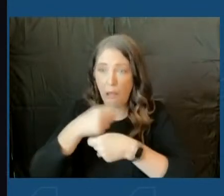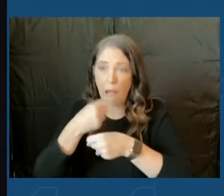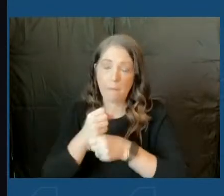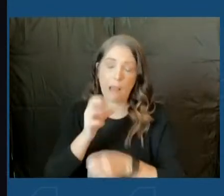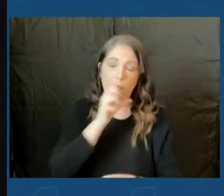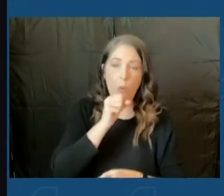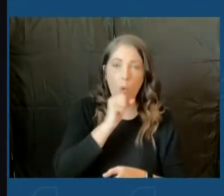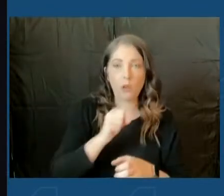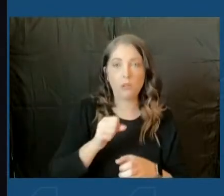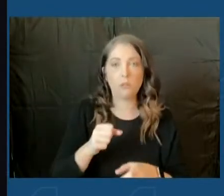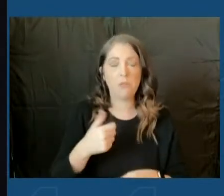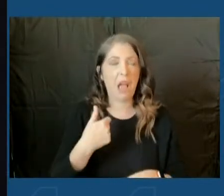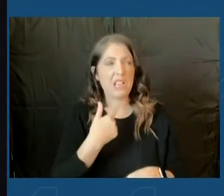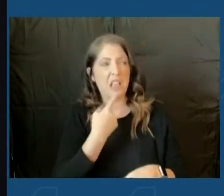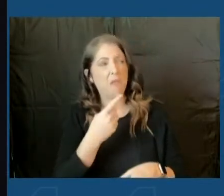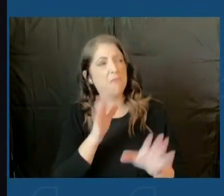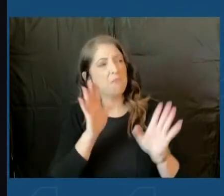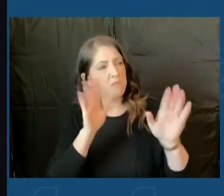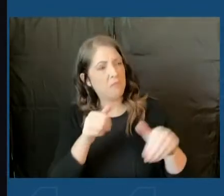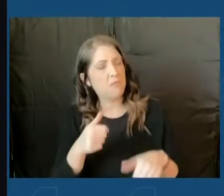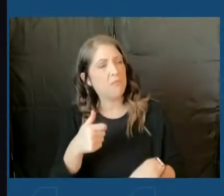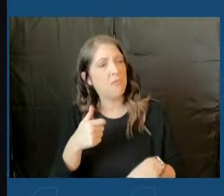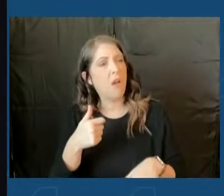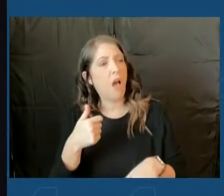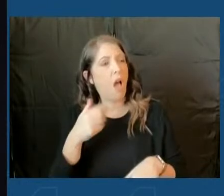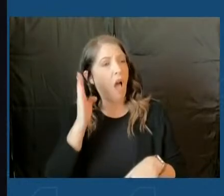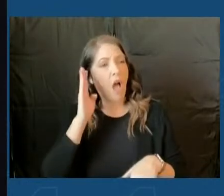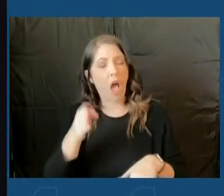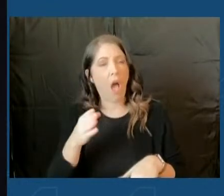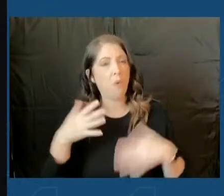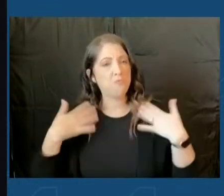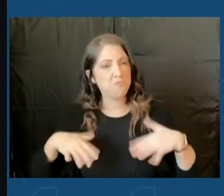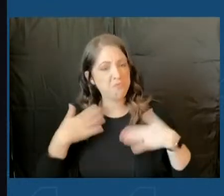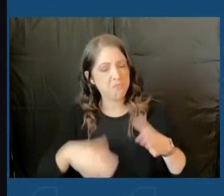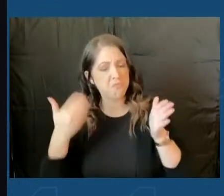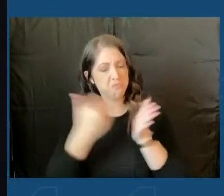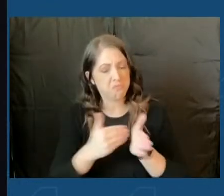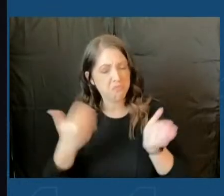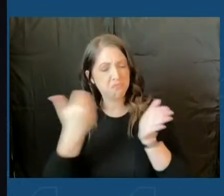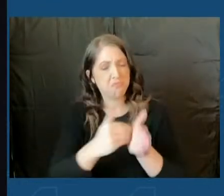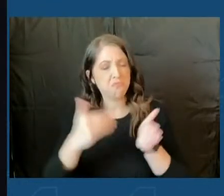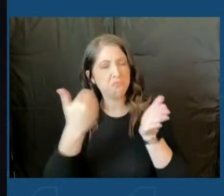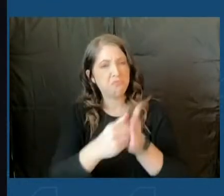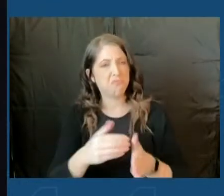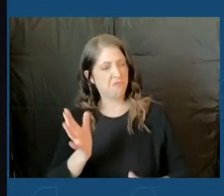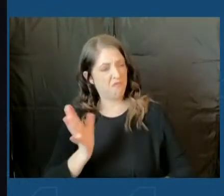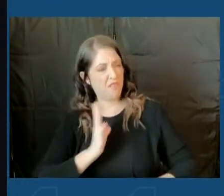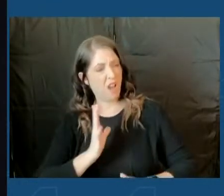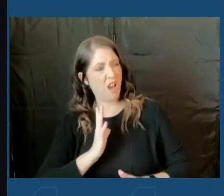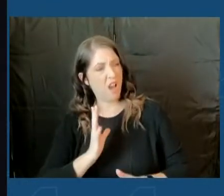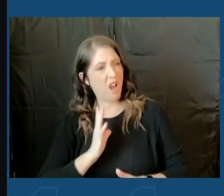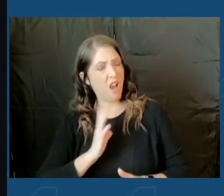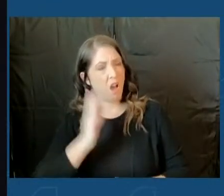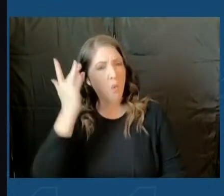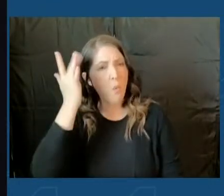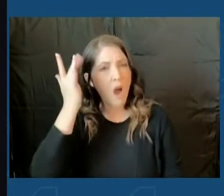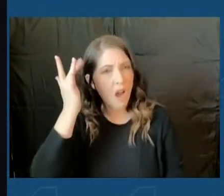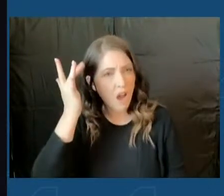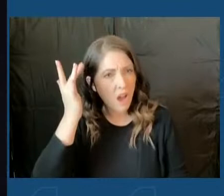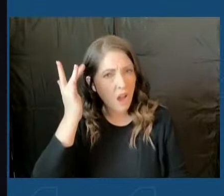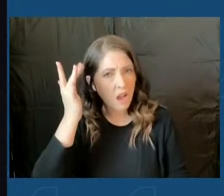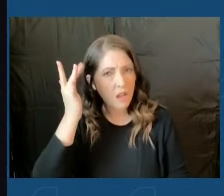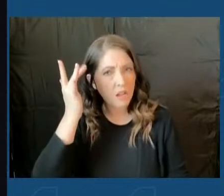said, you know what? I'll wear the same thing over and over again. It's okay. Because you know why?